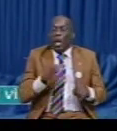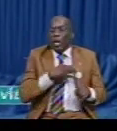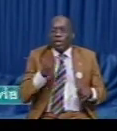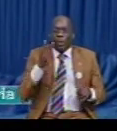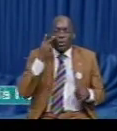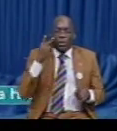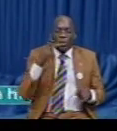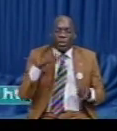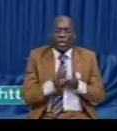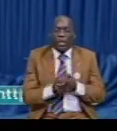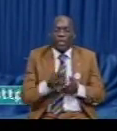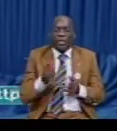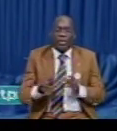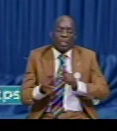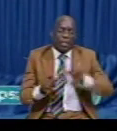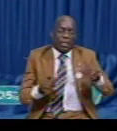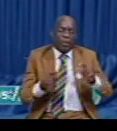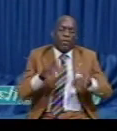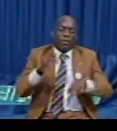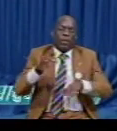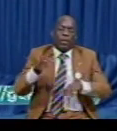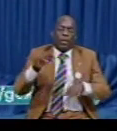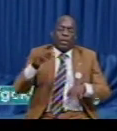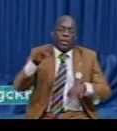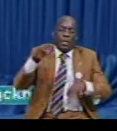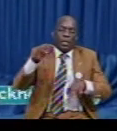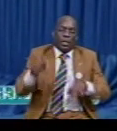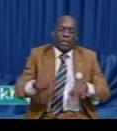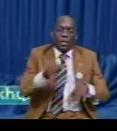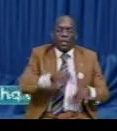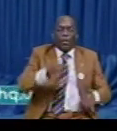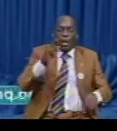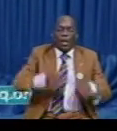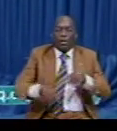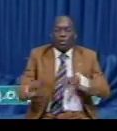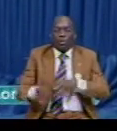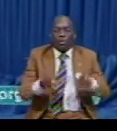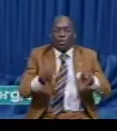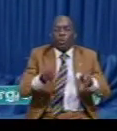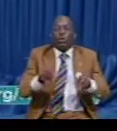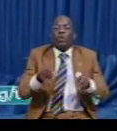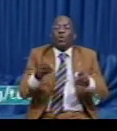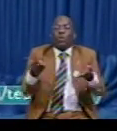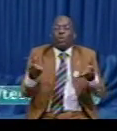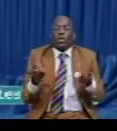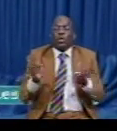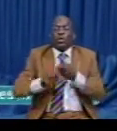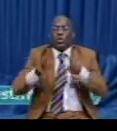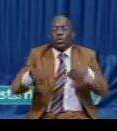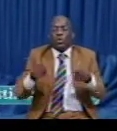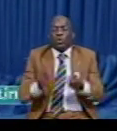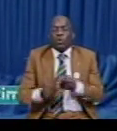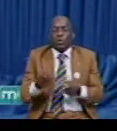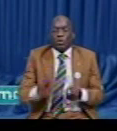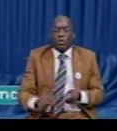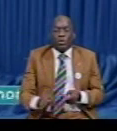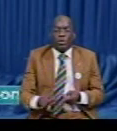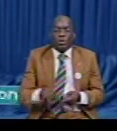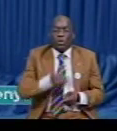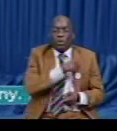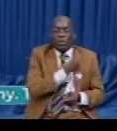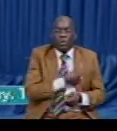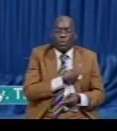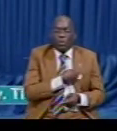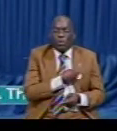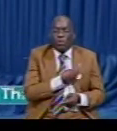not move, it was stiff. And I've been carrying it like that. I wanted to go to the hospital for x-ray, but because I didn't tell my parents, for some reason I didn't